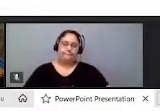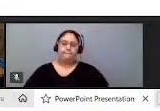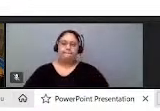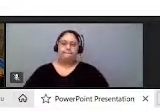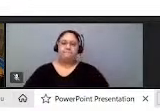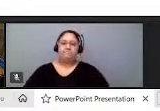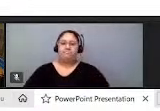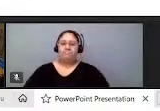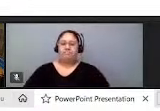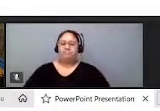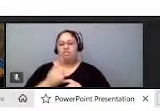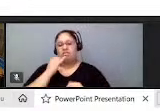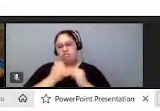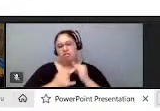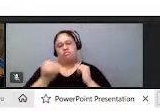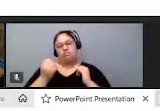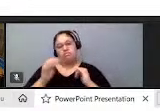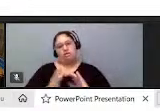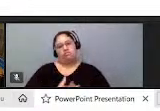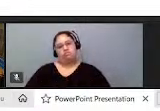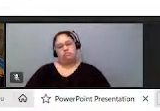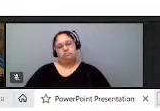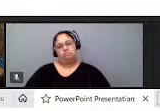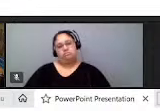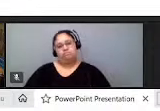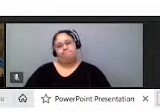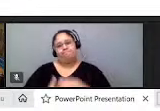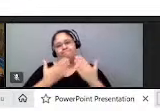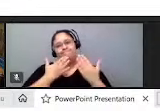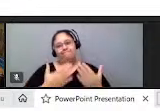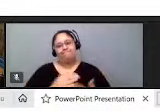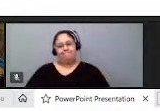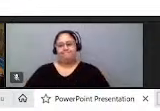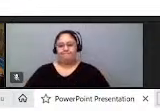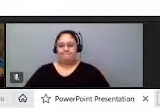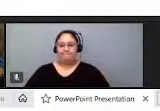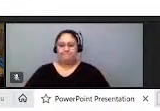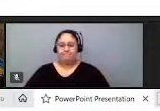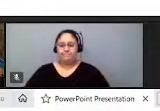think that should be my the last slide thank